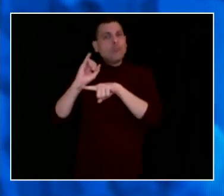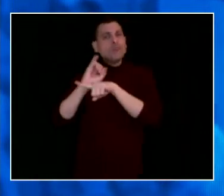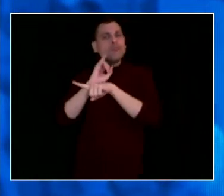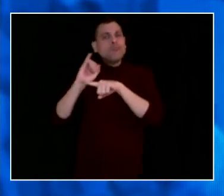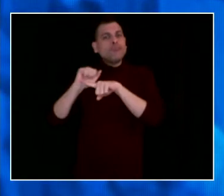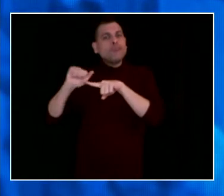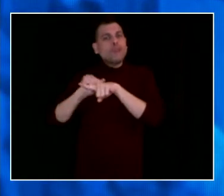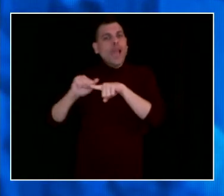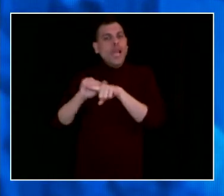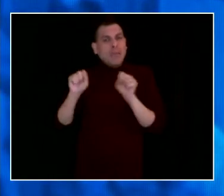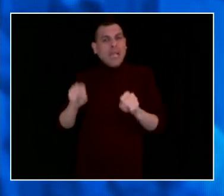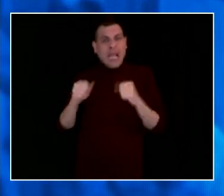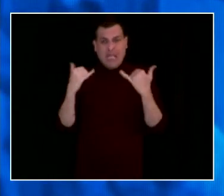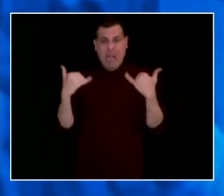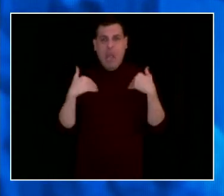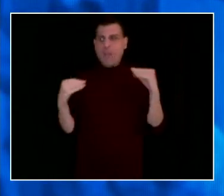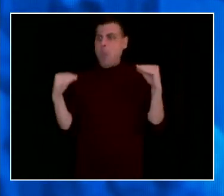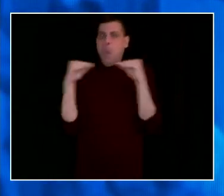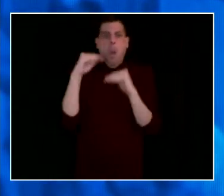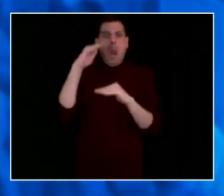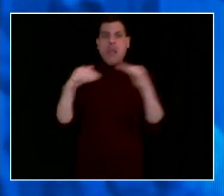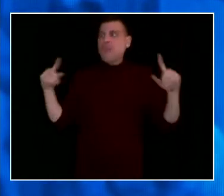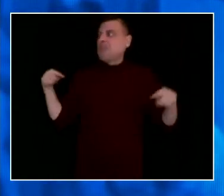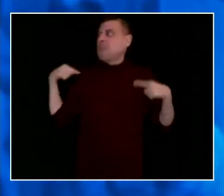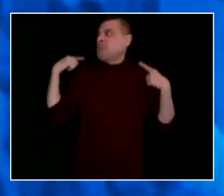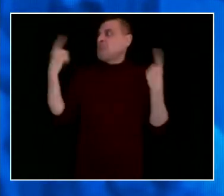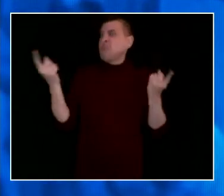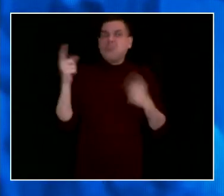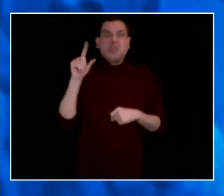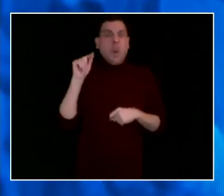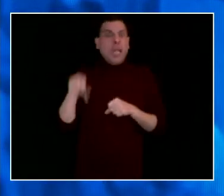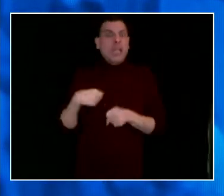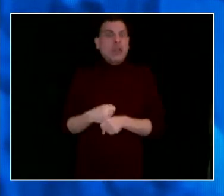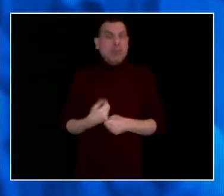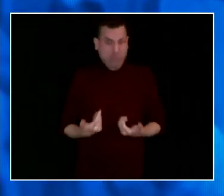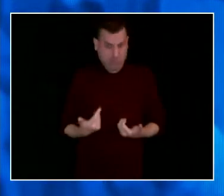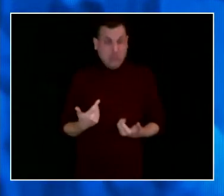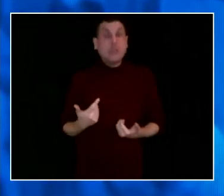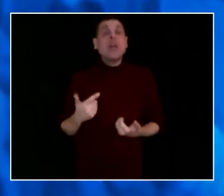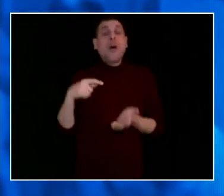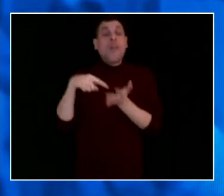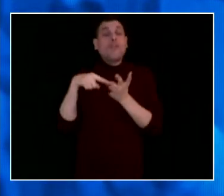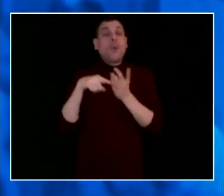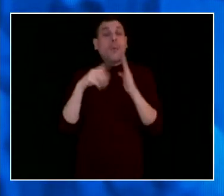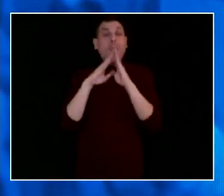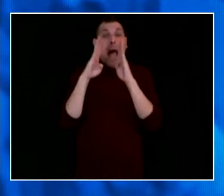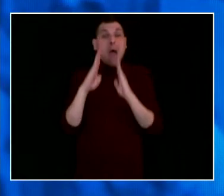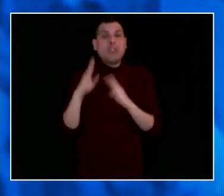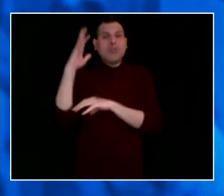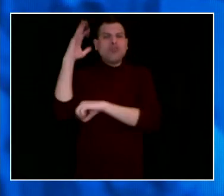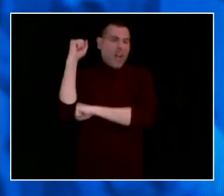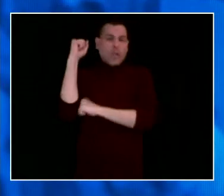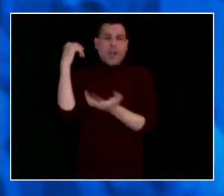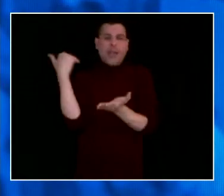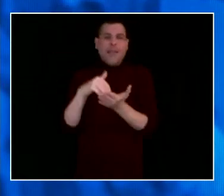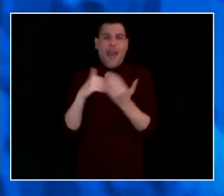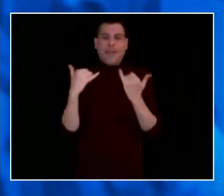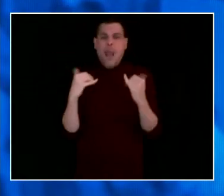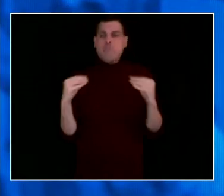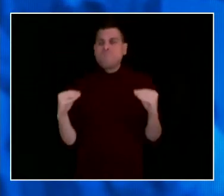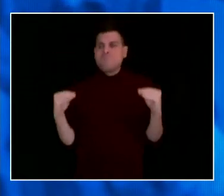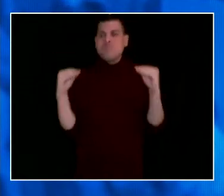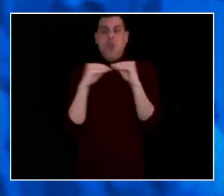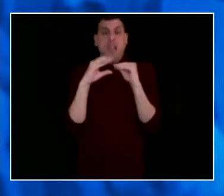over 2 decades. We shattered affordable housing records for the 2nd year in a row, unlocked billions of dollars